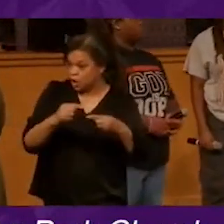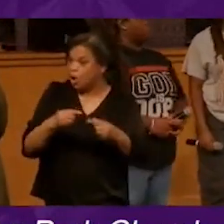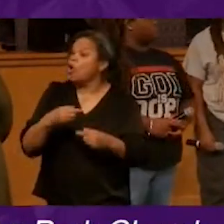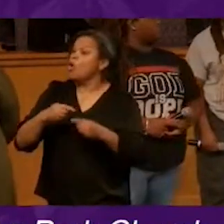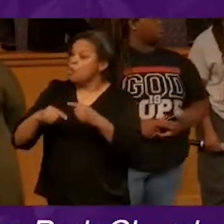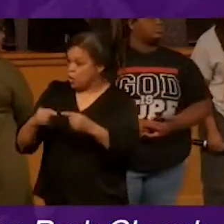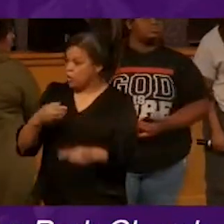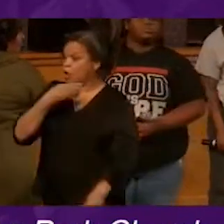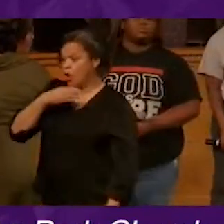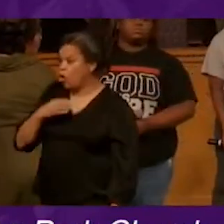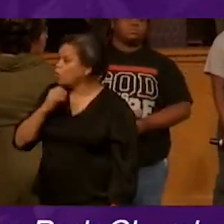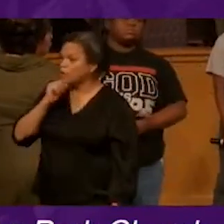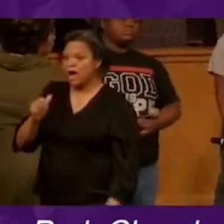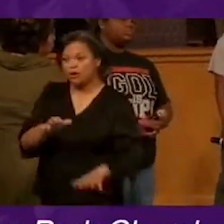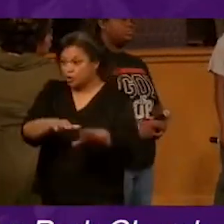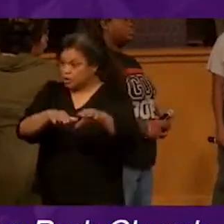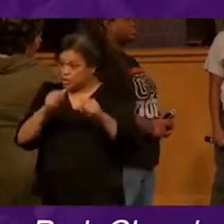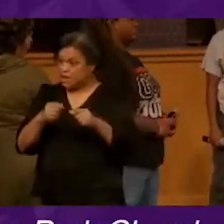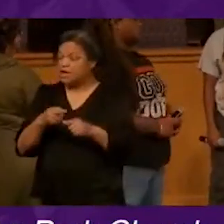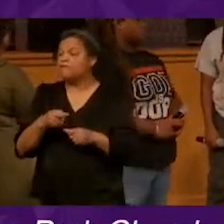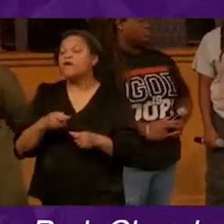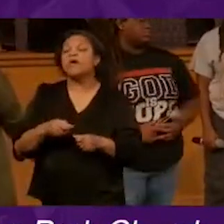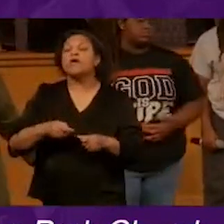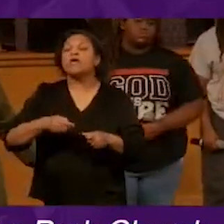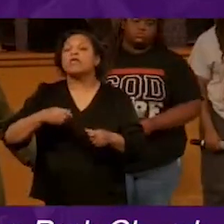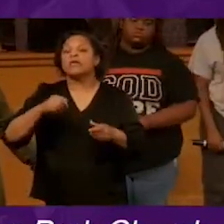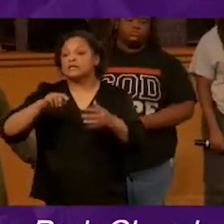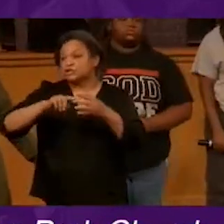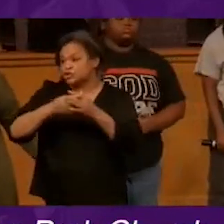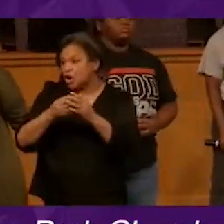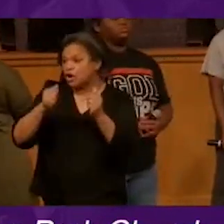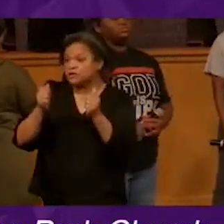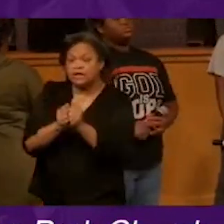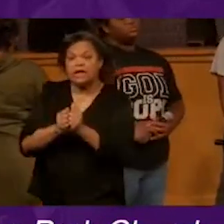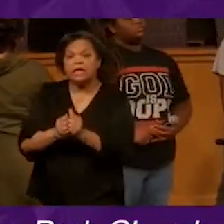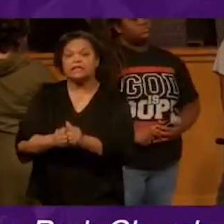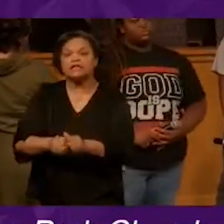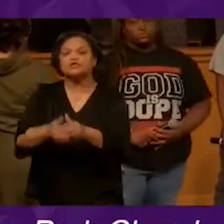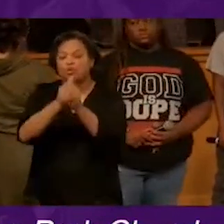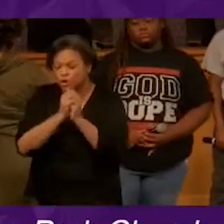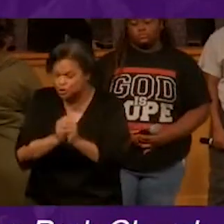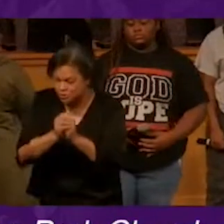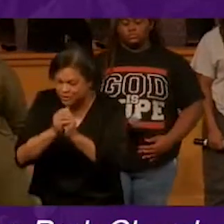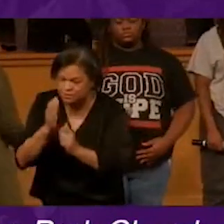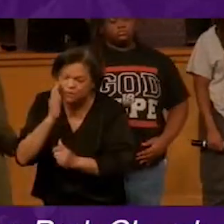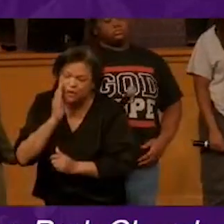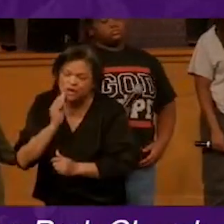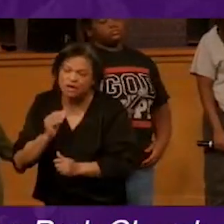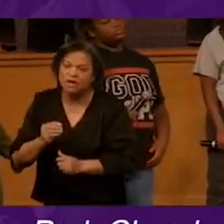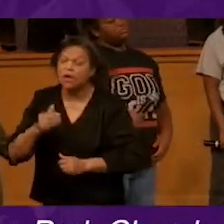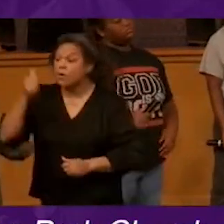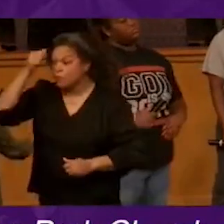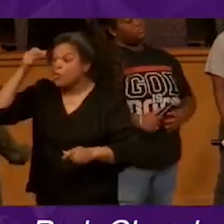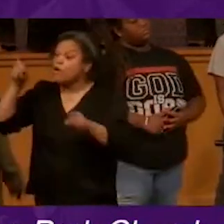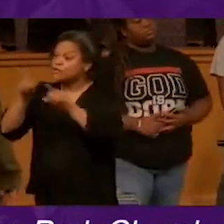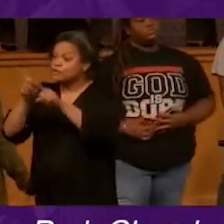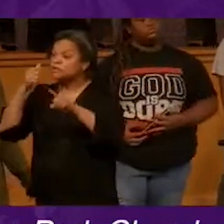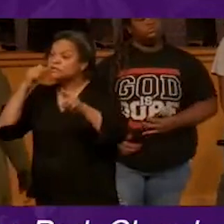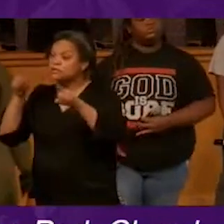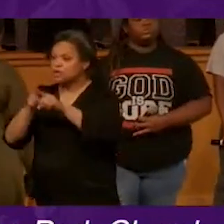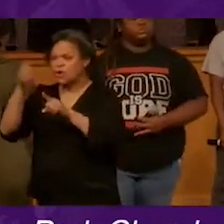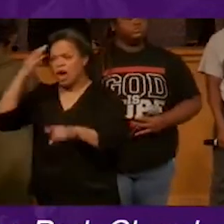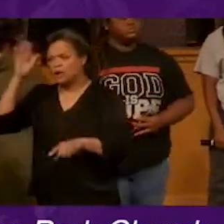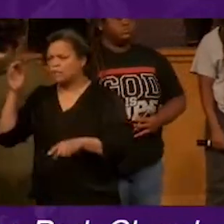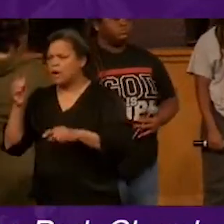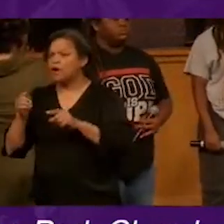are not going to depart from it. And that starts within the context of this worship experience. So my brothers and sisters, I don't know about